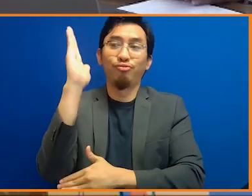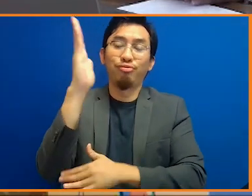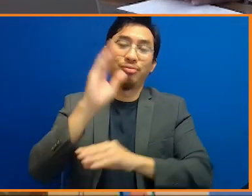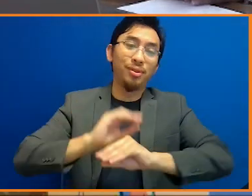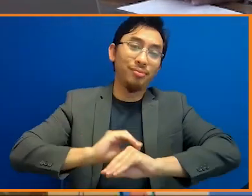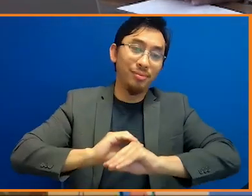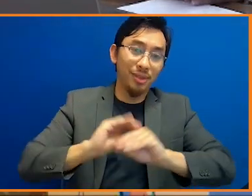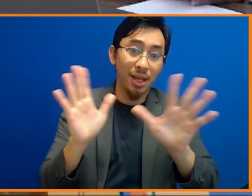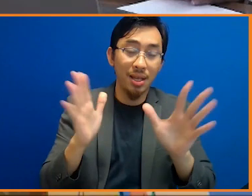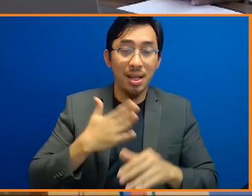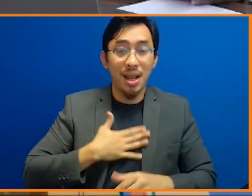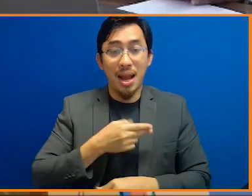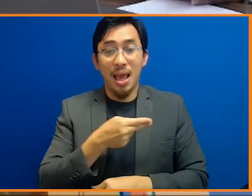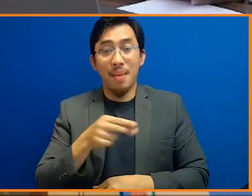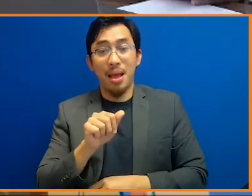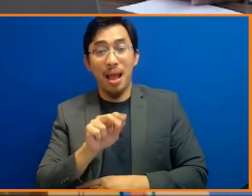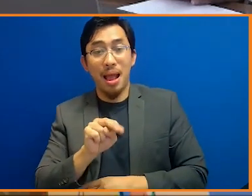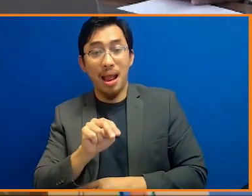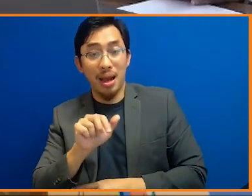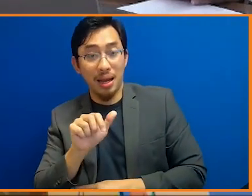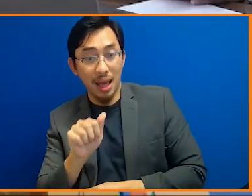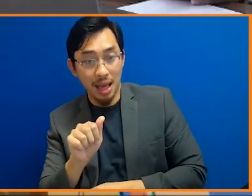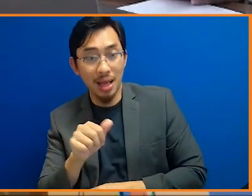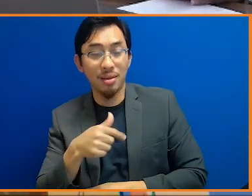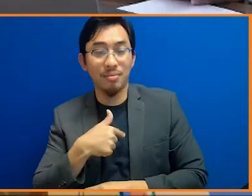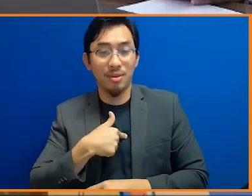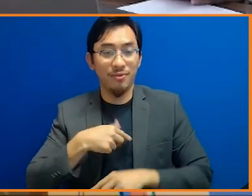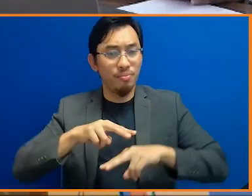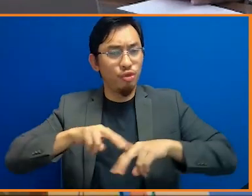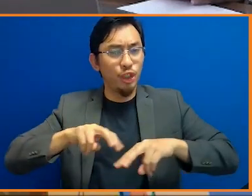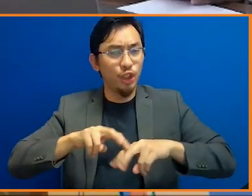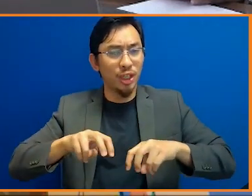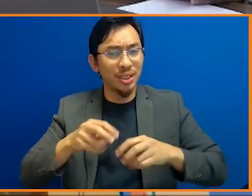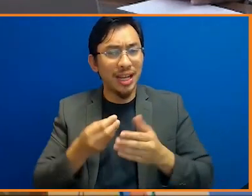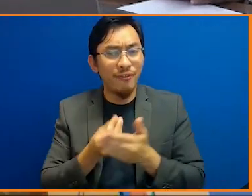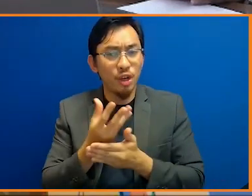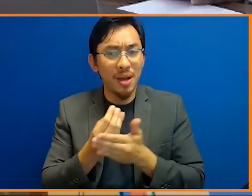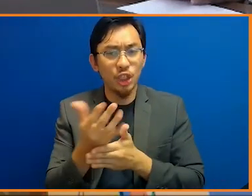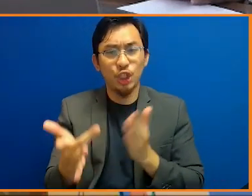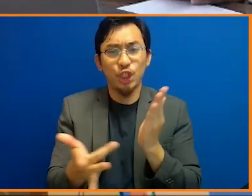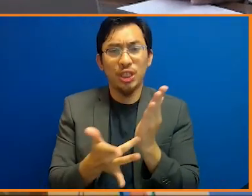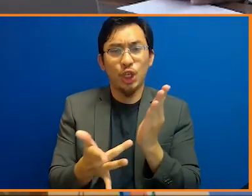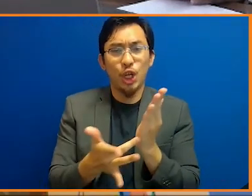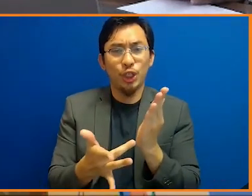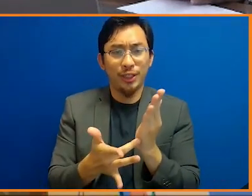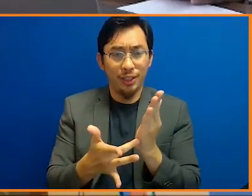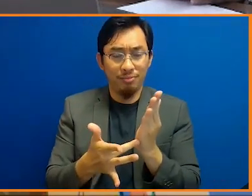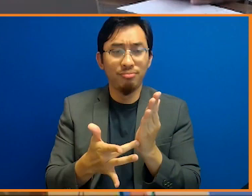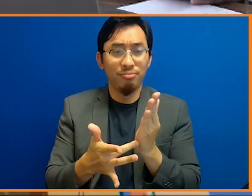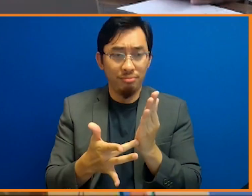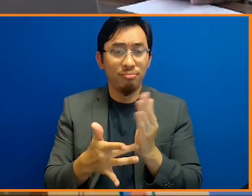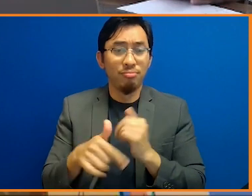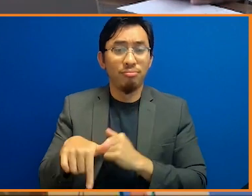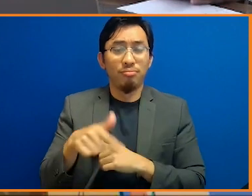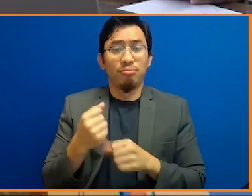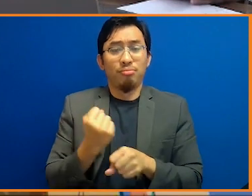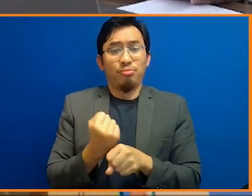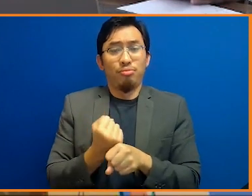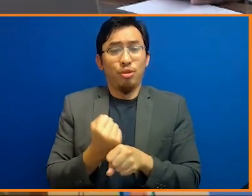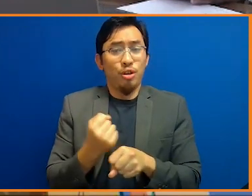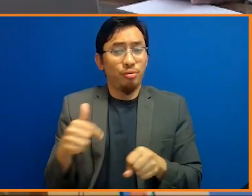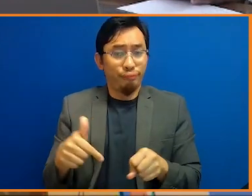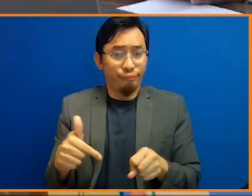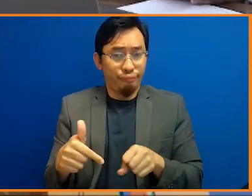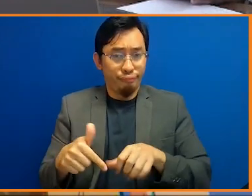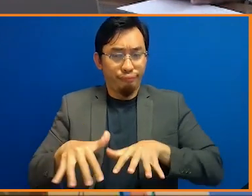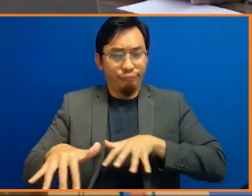your insightful presentation. My name is Anna. I'm from CHARI, a research and information technology-based social venture working